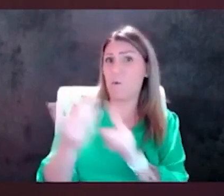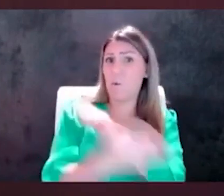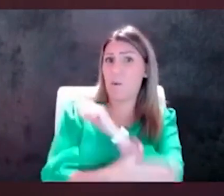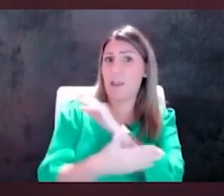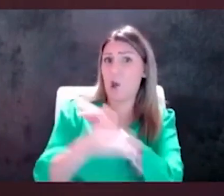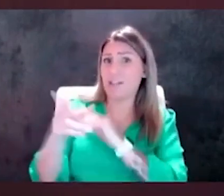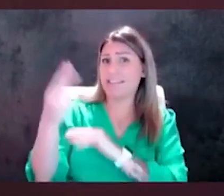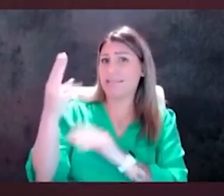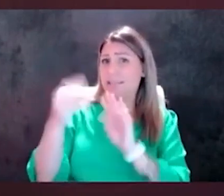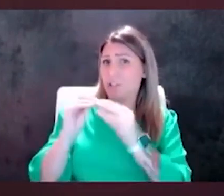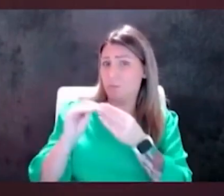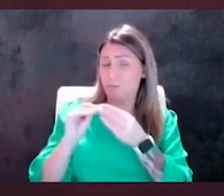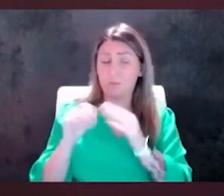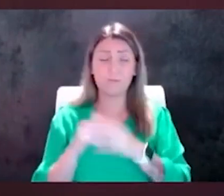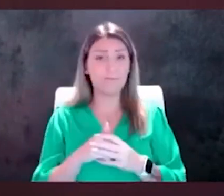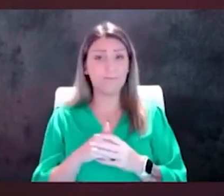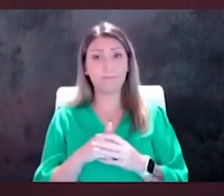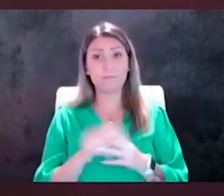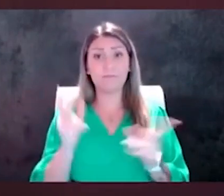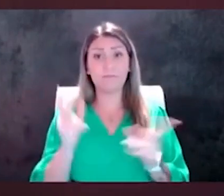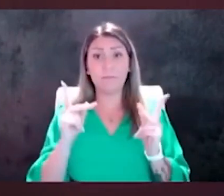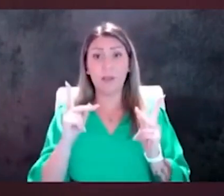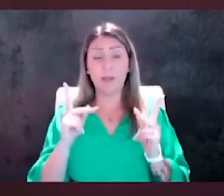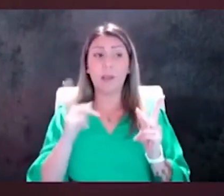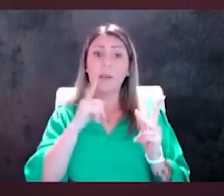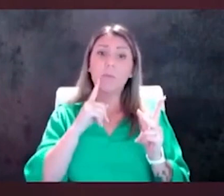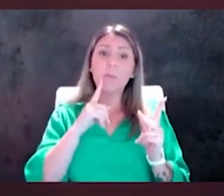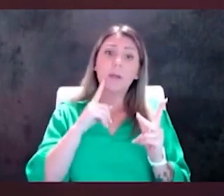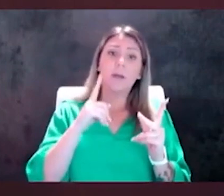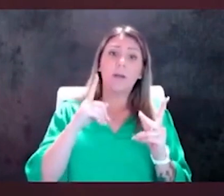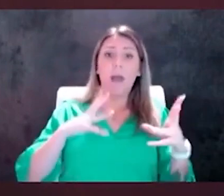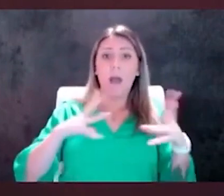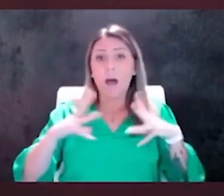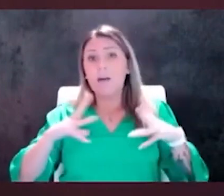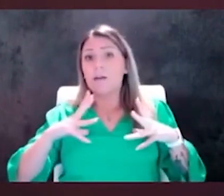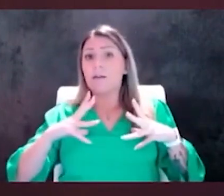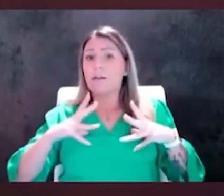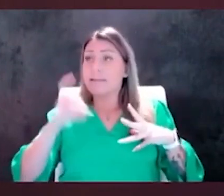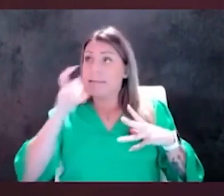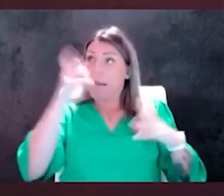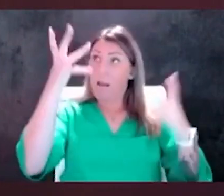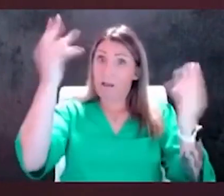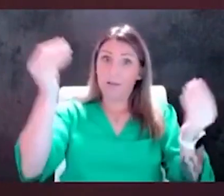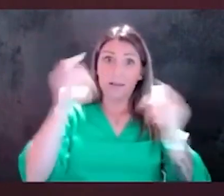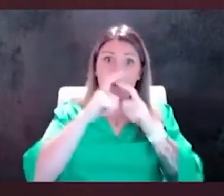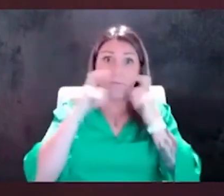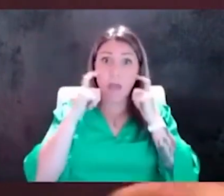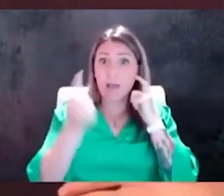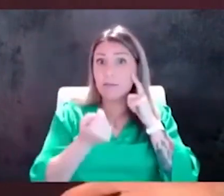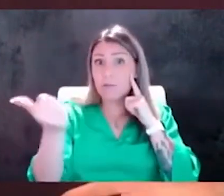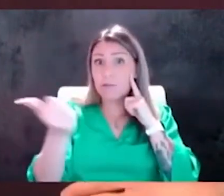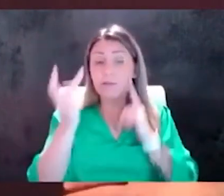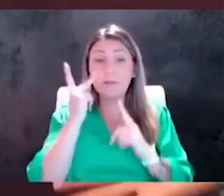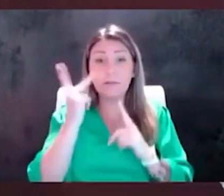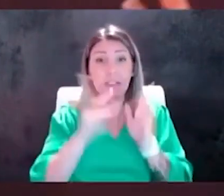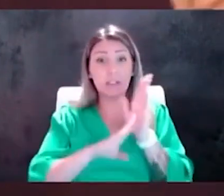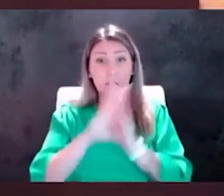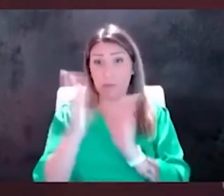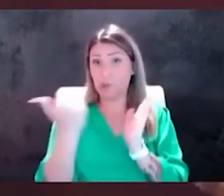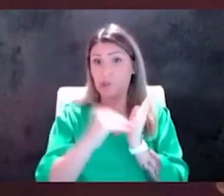if people go inside the holidays and they're not outside and they take the masks off, we'll see the beginning of another surge. Just as we